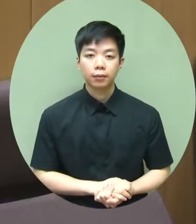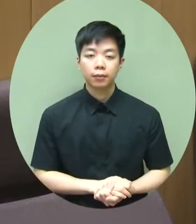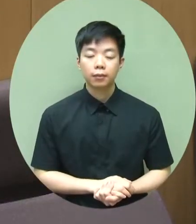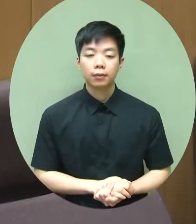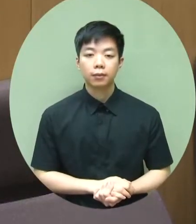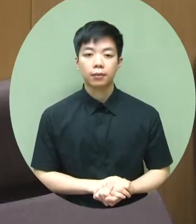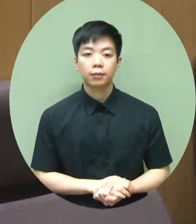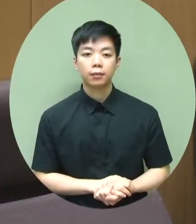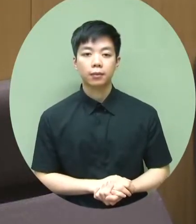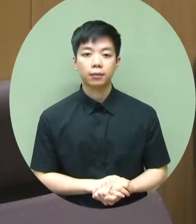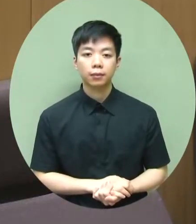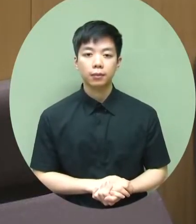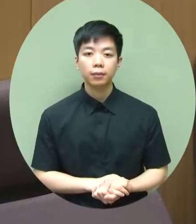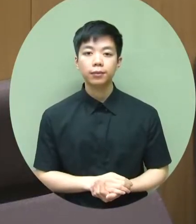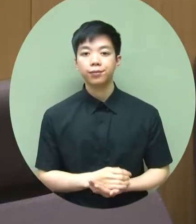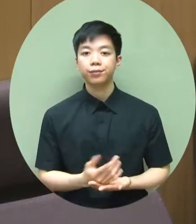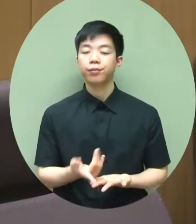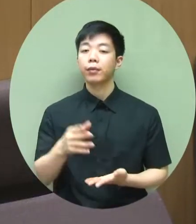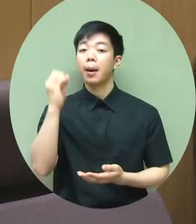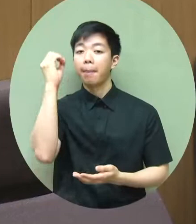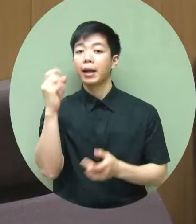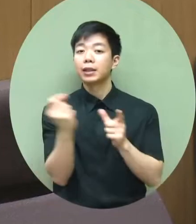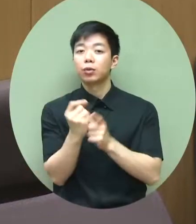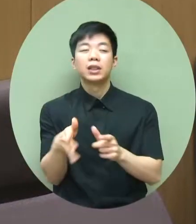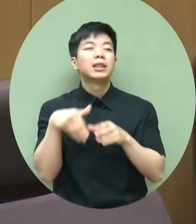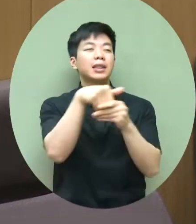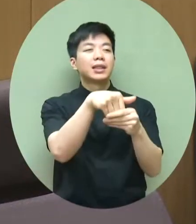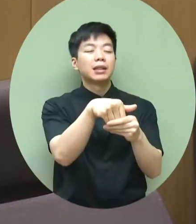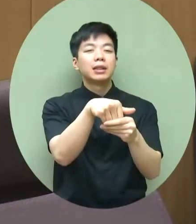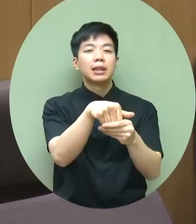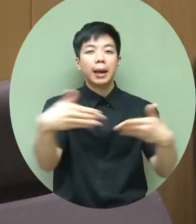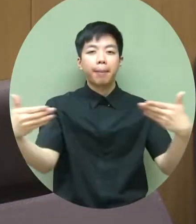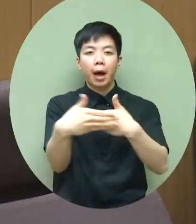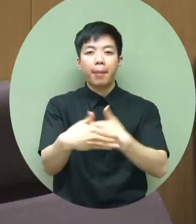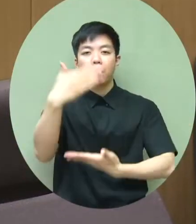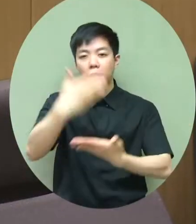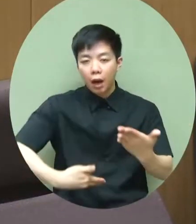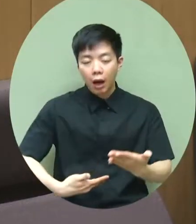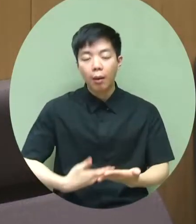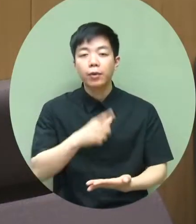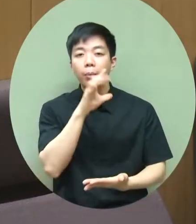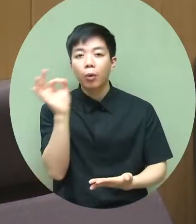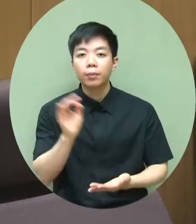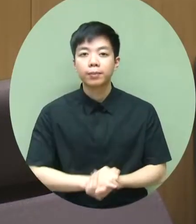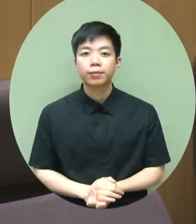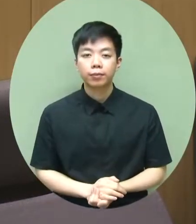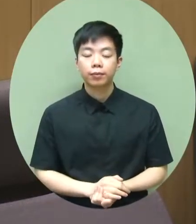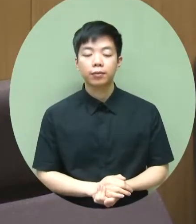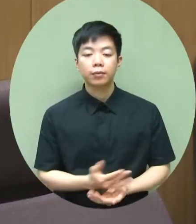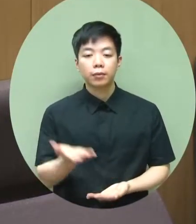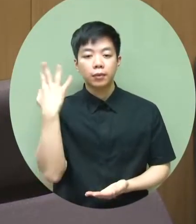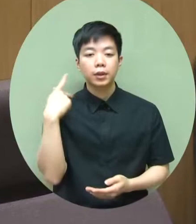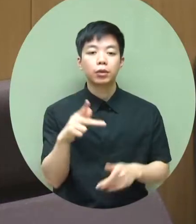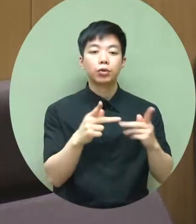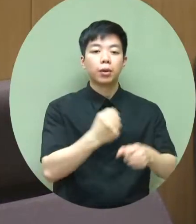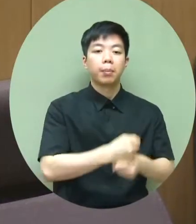company? Is that bus company which is going to apply for adjusting their service or